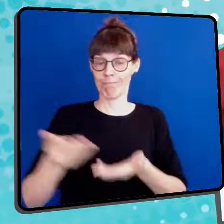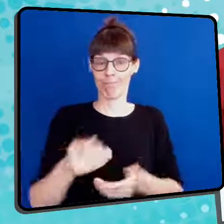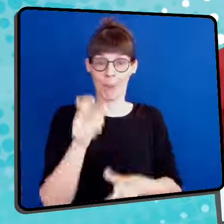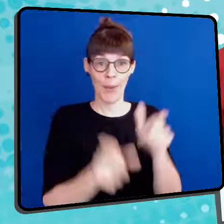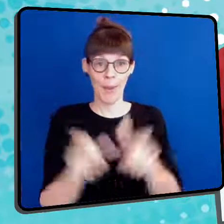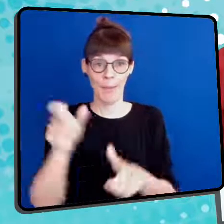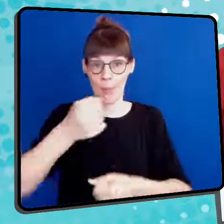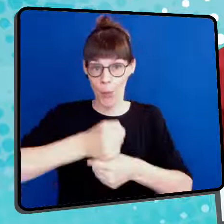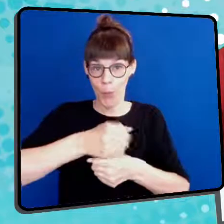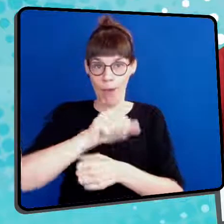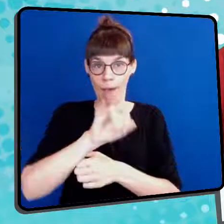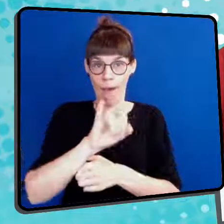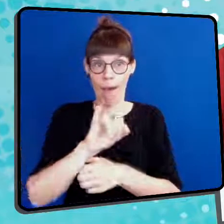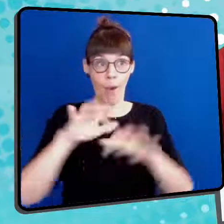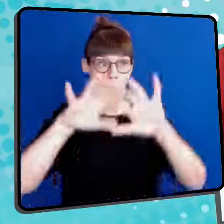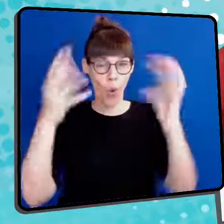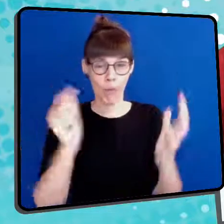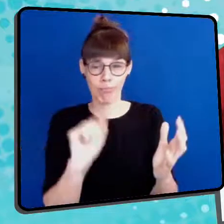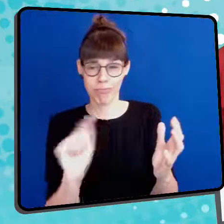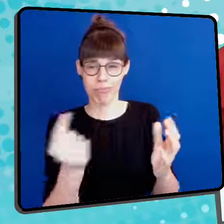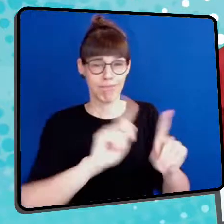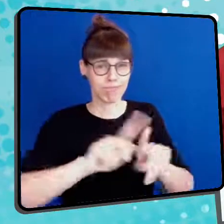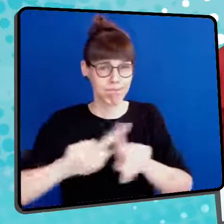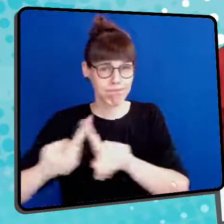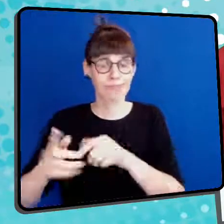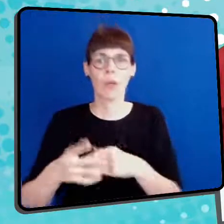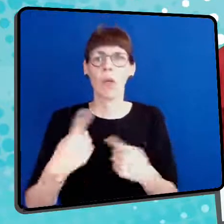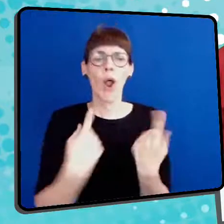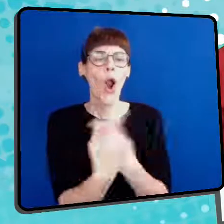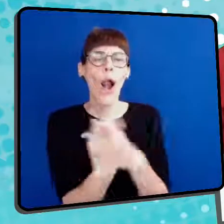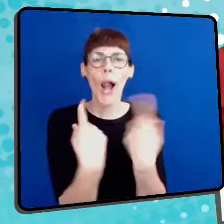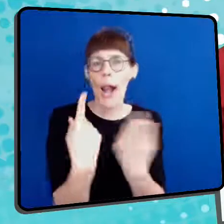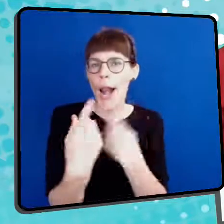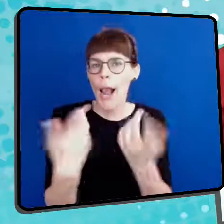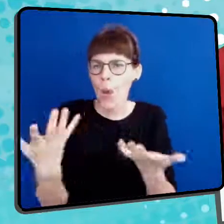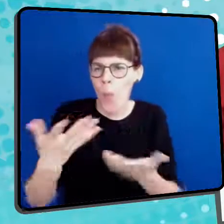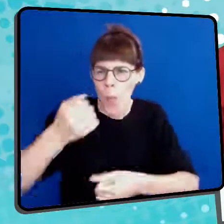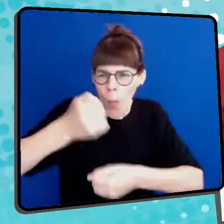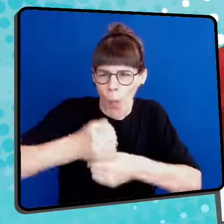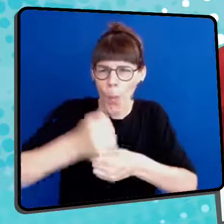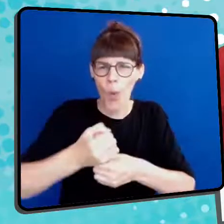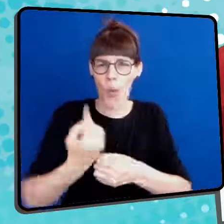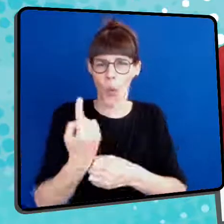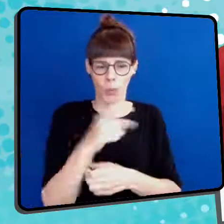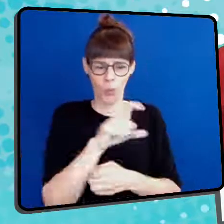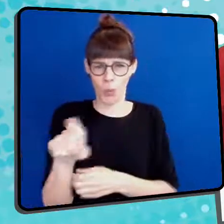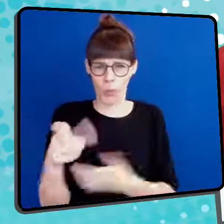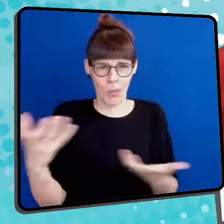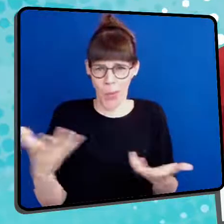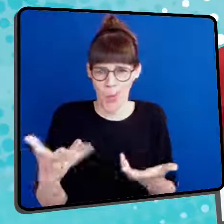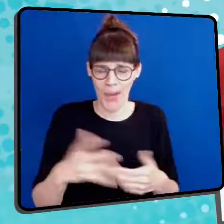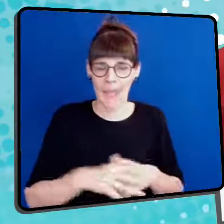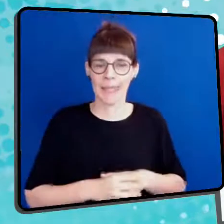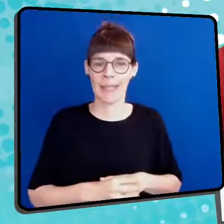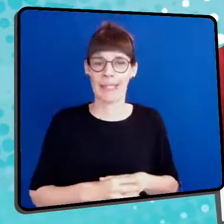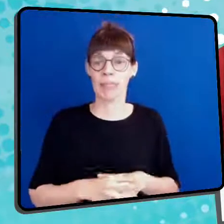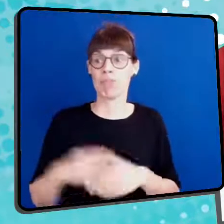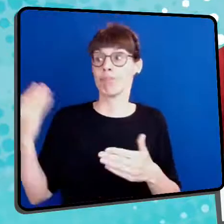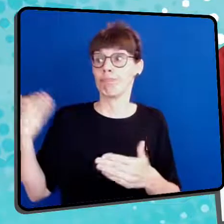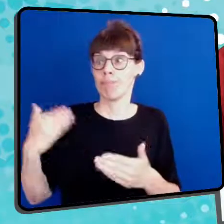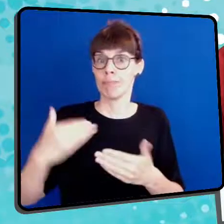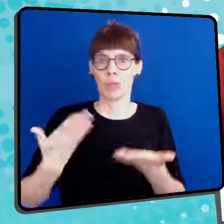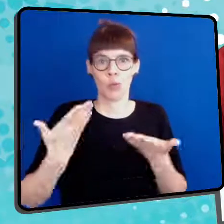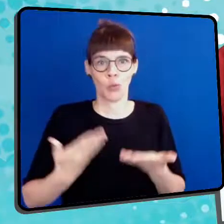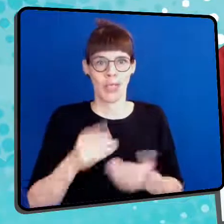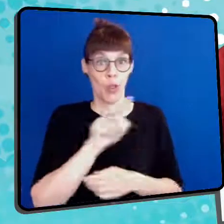world, and we just have a chat about what they're actually doing during the week. So this is the 12th episode, and we couldn't